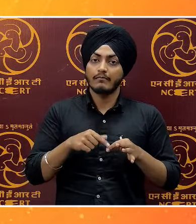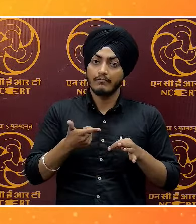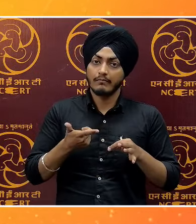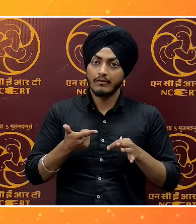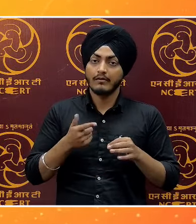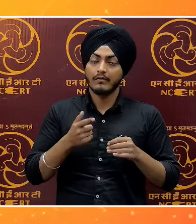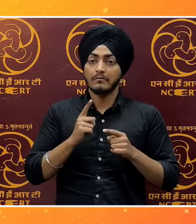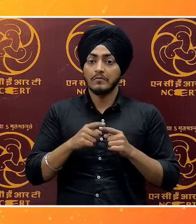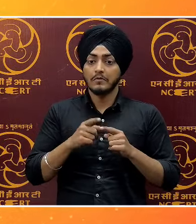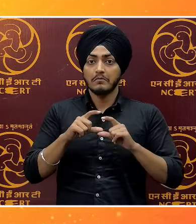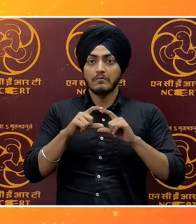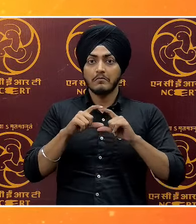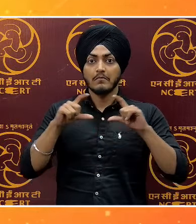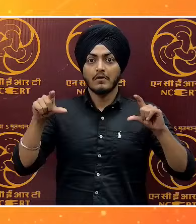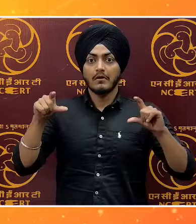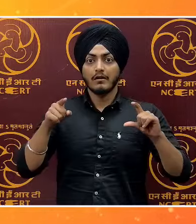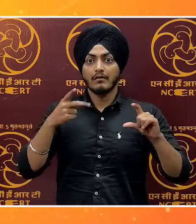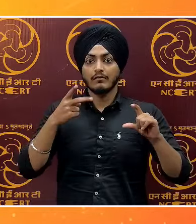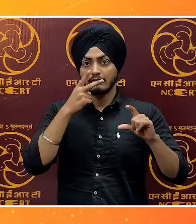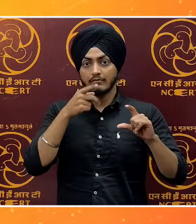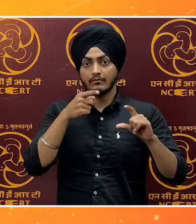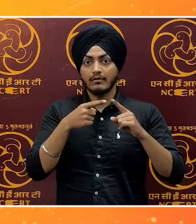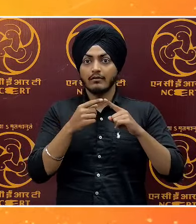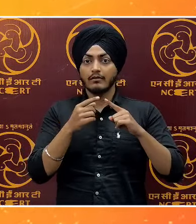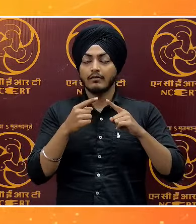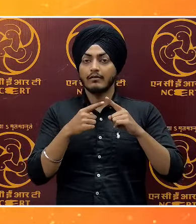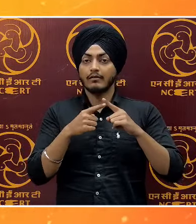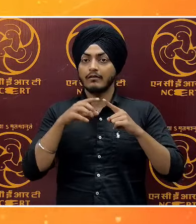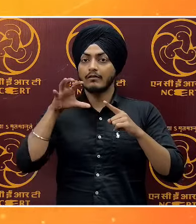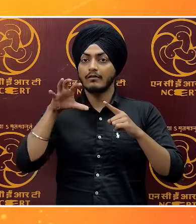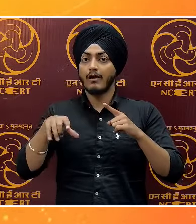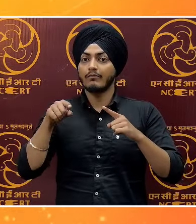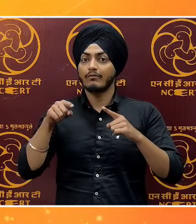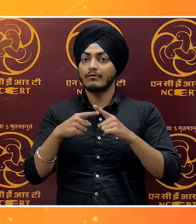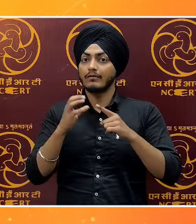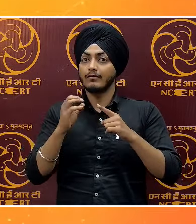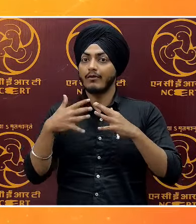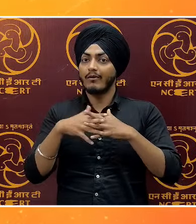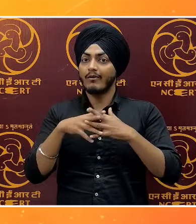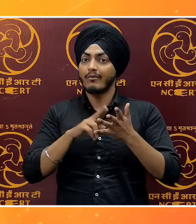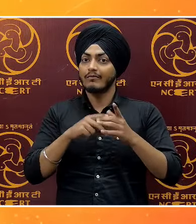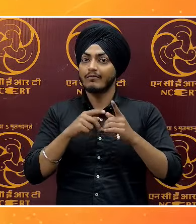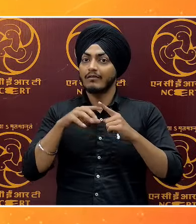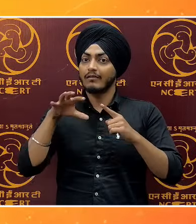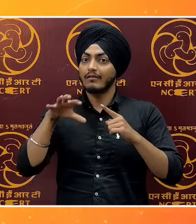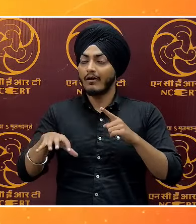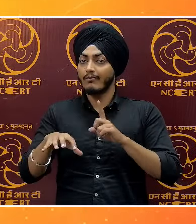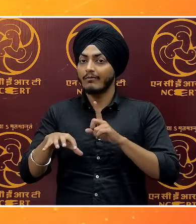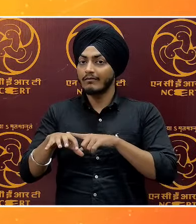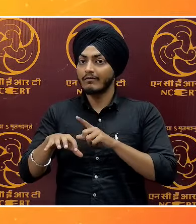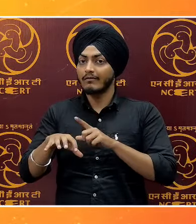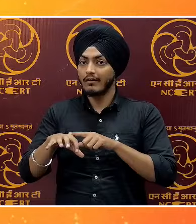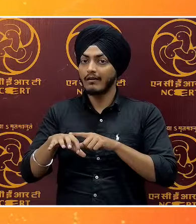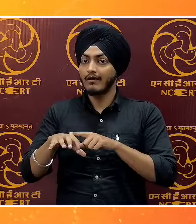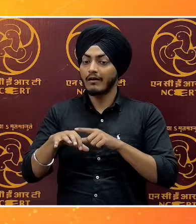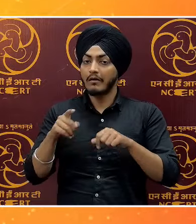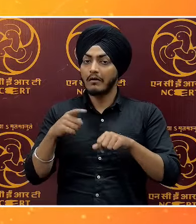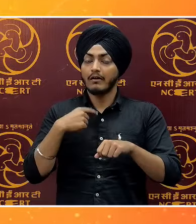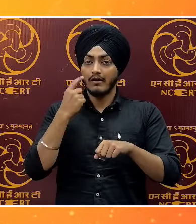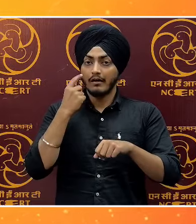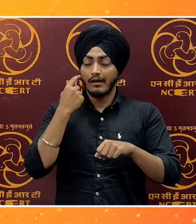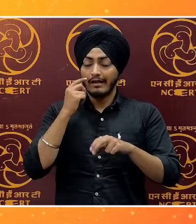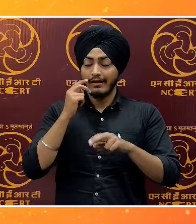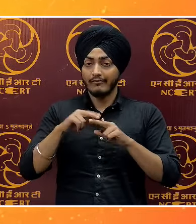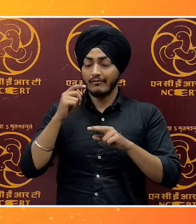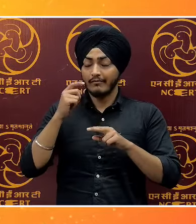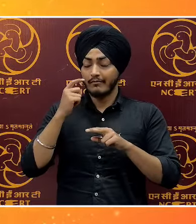big labeling is there. If you Yes. observe, town is also written in big Braille, font yeah. of Braille. A big tower,